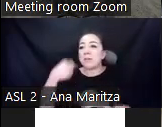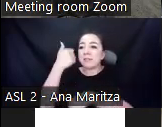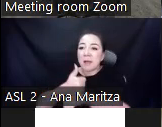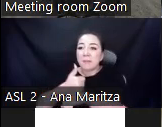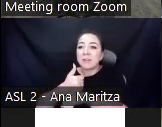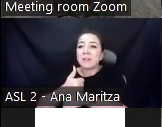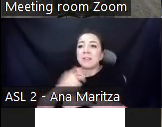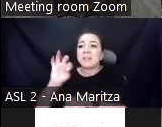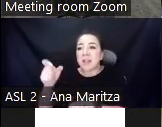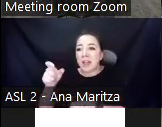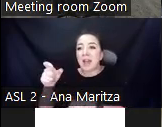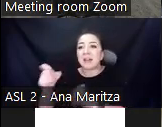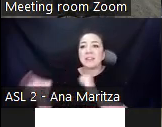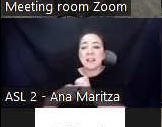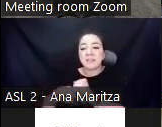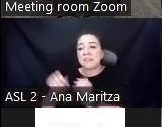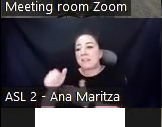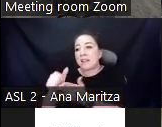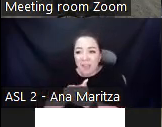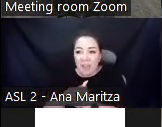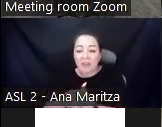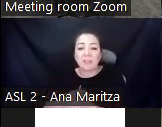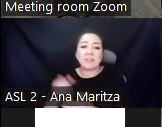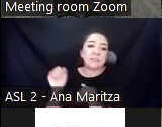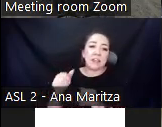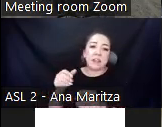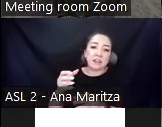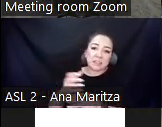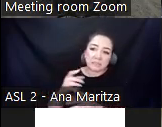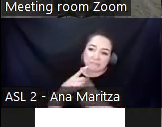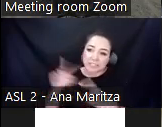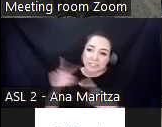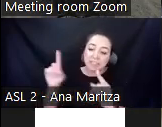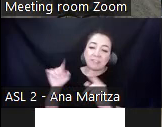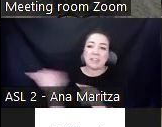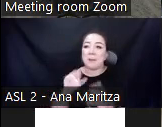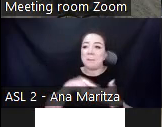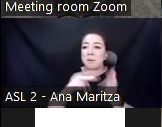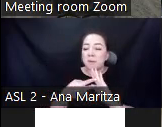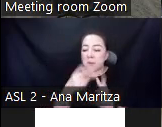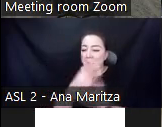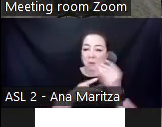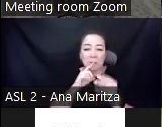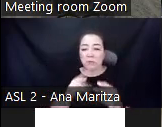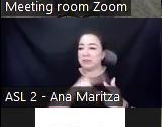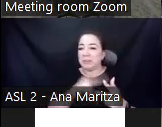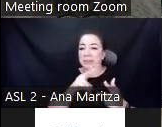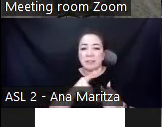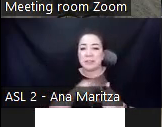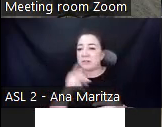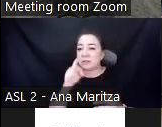tax-free savings accounts that achieve the same purpose. And both of those first 2 really are designed